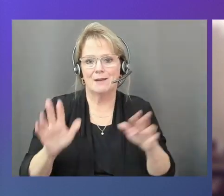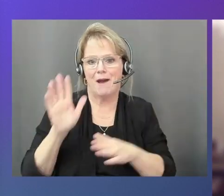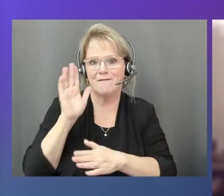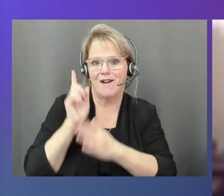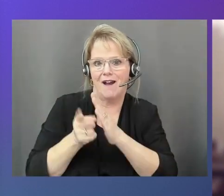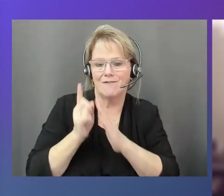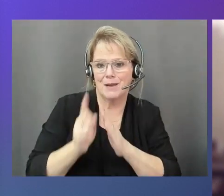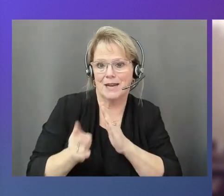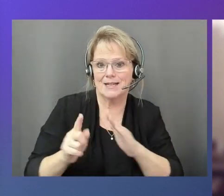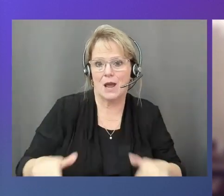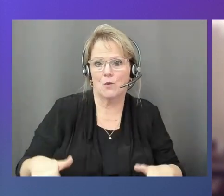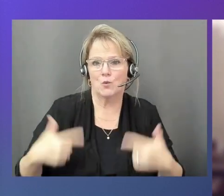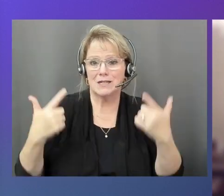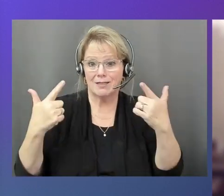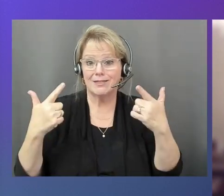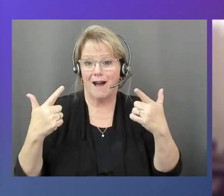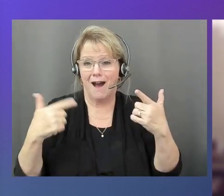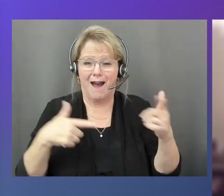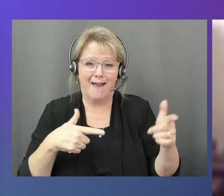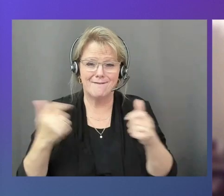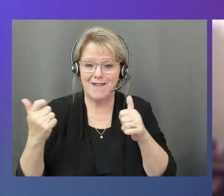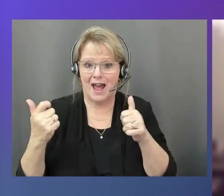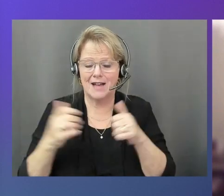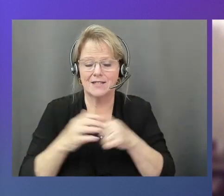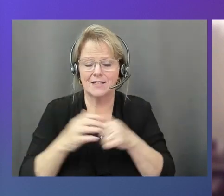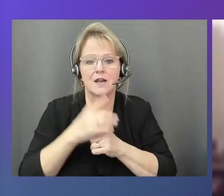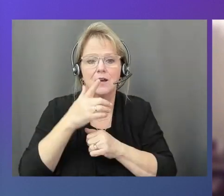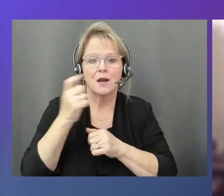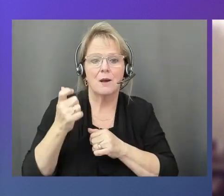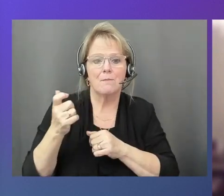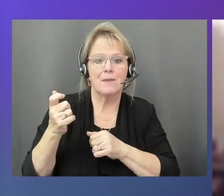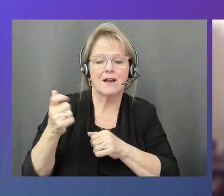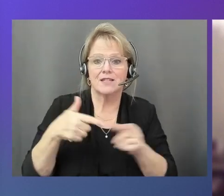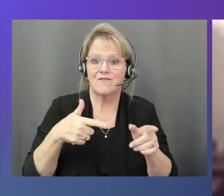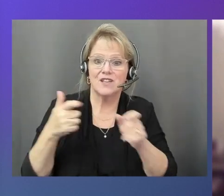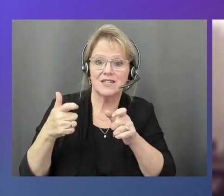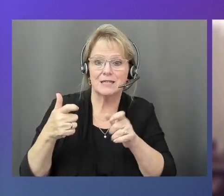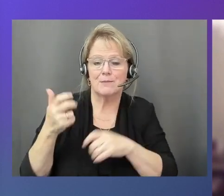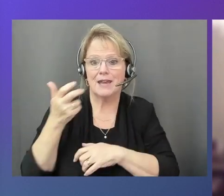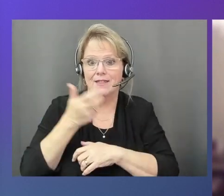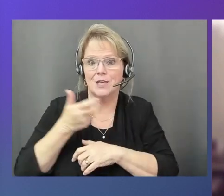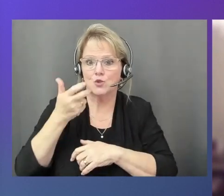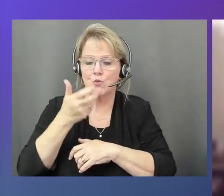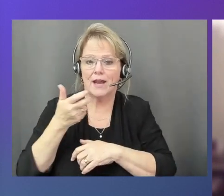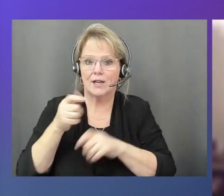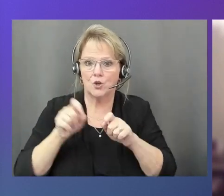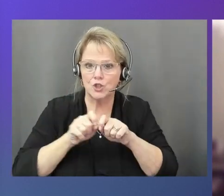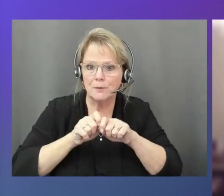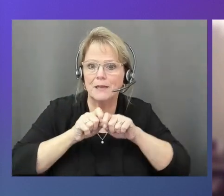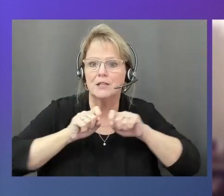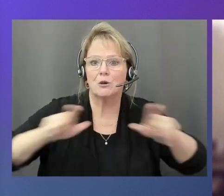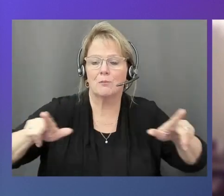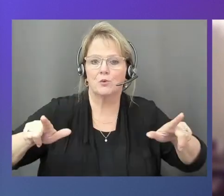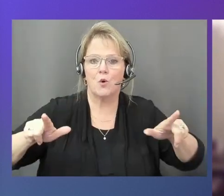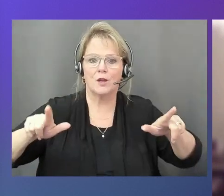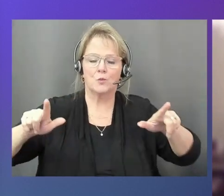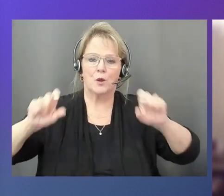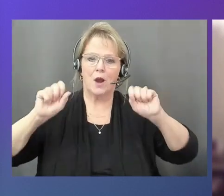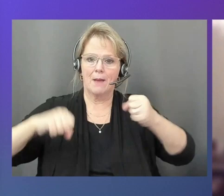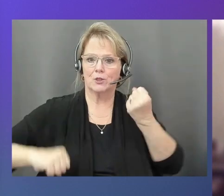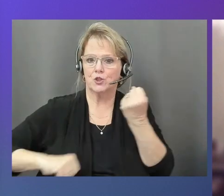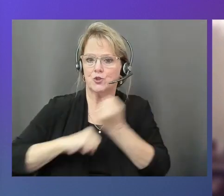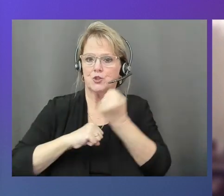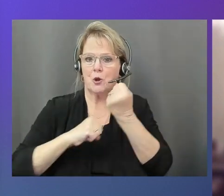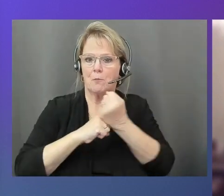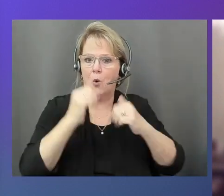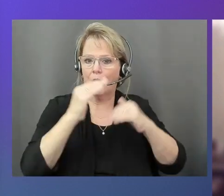speed that we could deploy these radios, we were able to blanket the majority of the site with a network connection that could support the build crew within the first